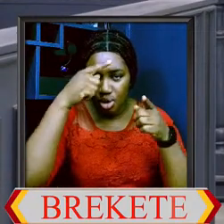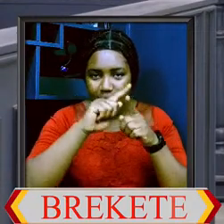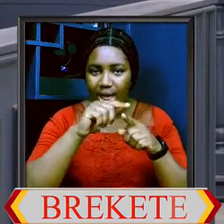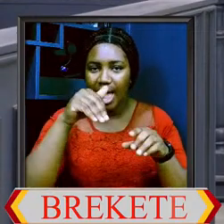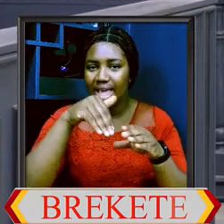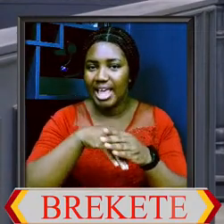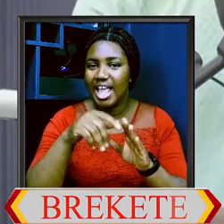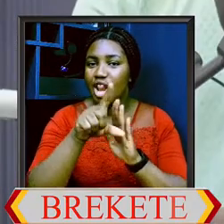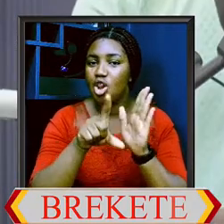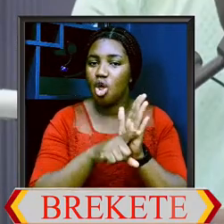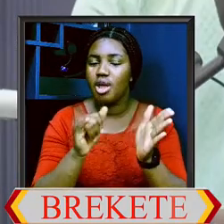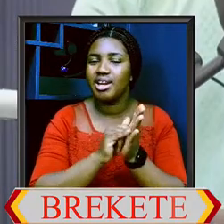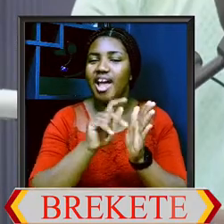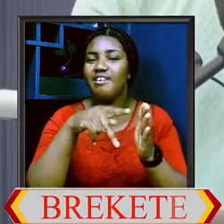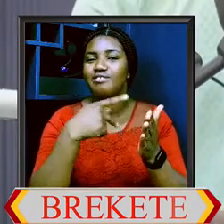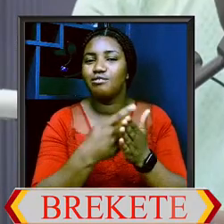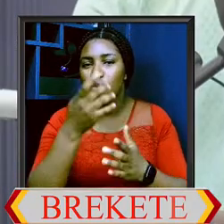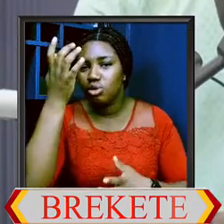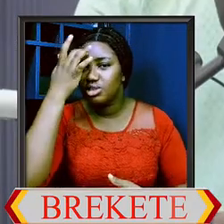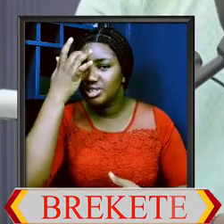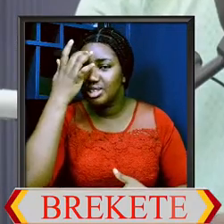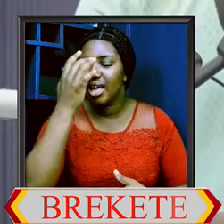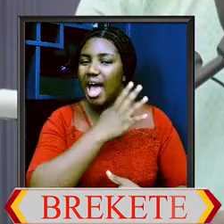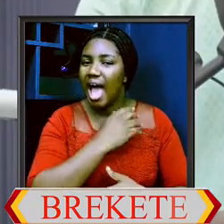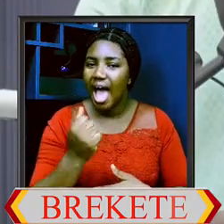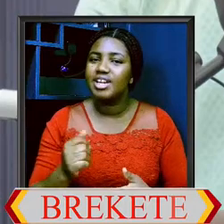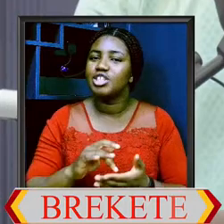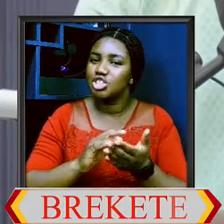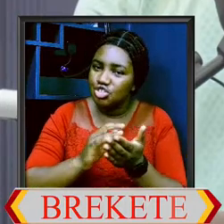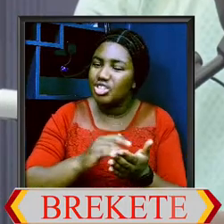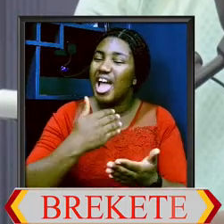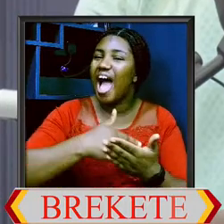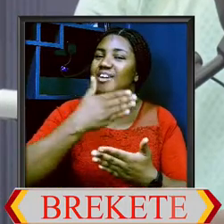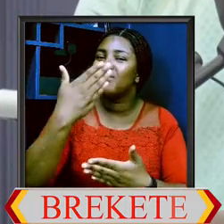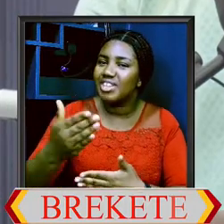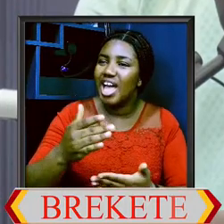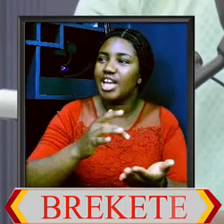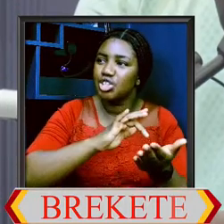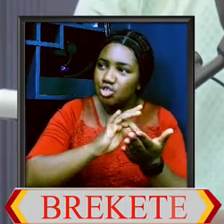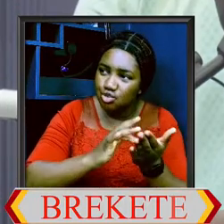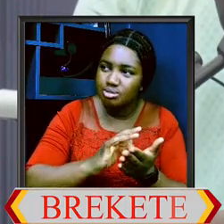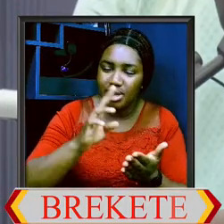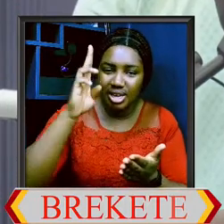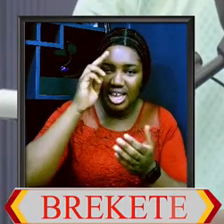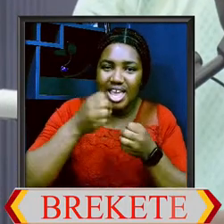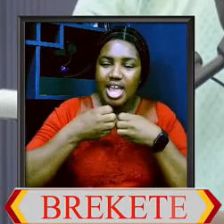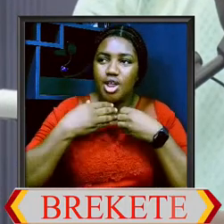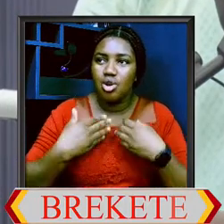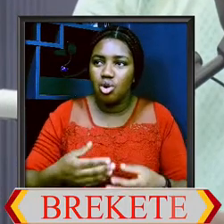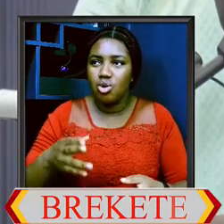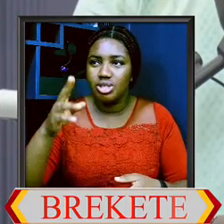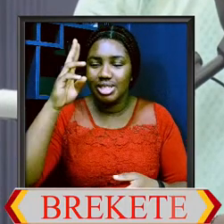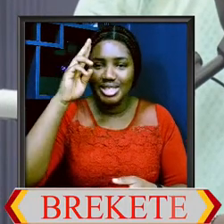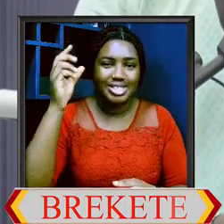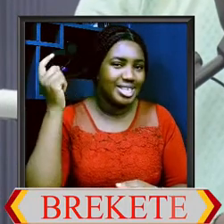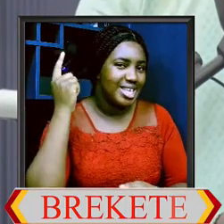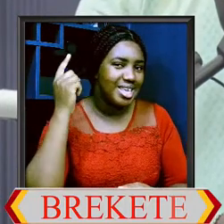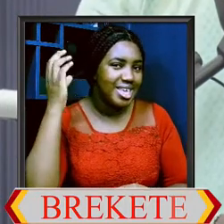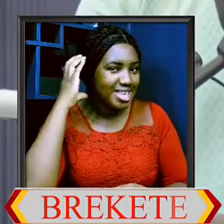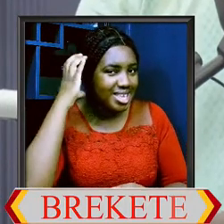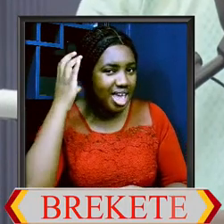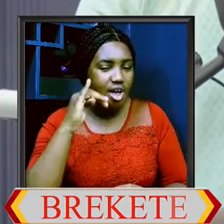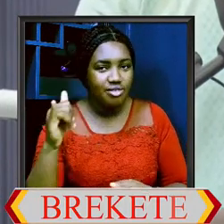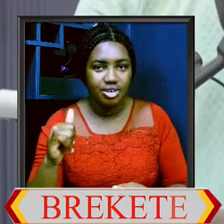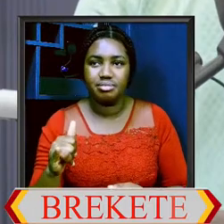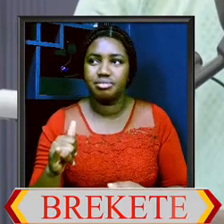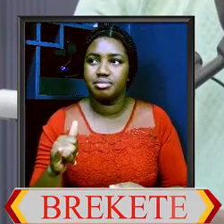brother-in-law that fell sick and got treated after the treatment then he lost his um hearing